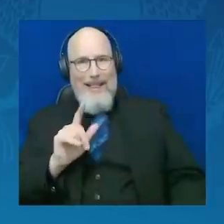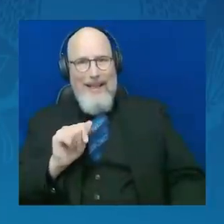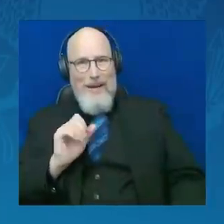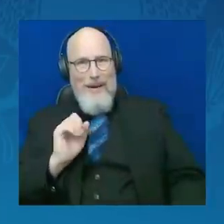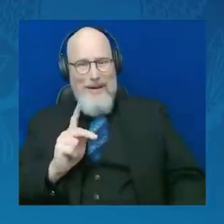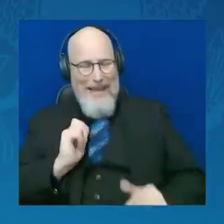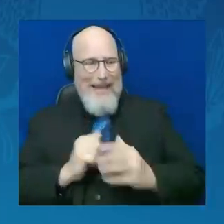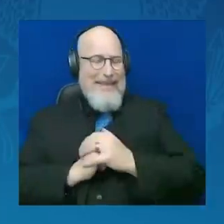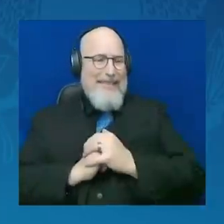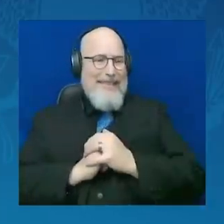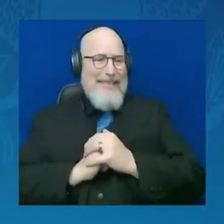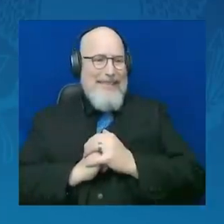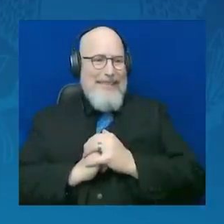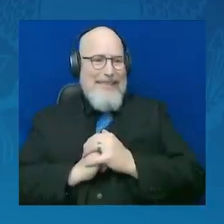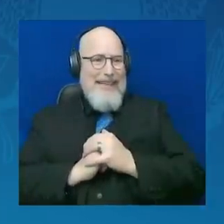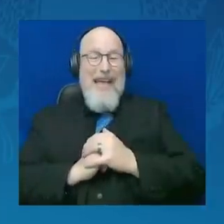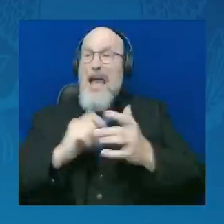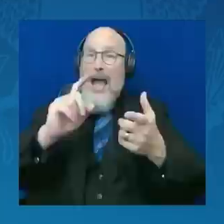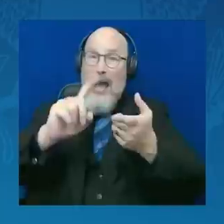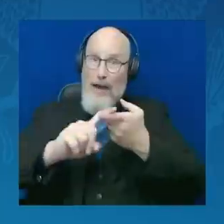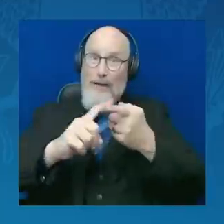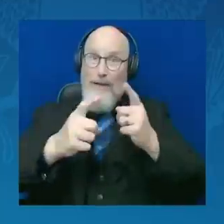A friend in need is a friend indeed. Okay,